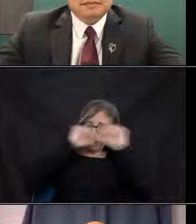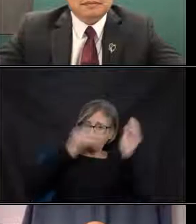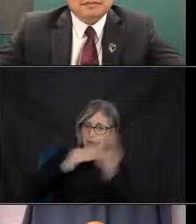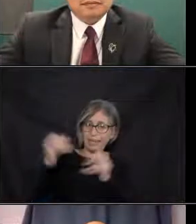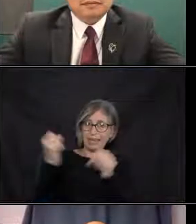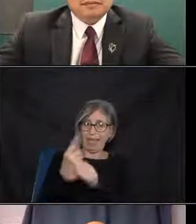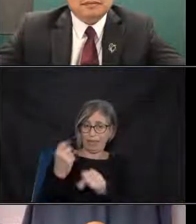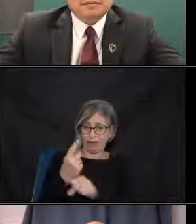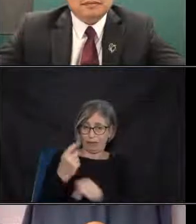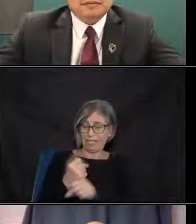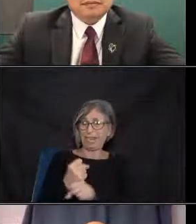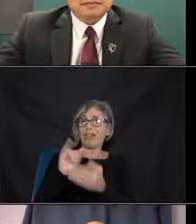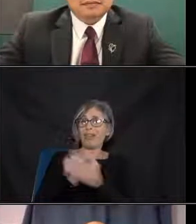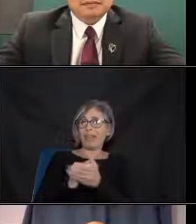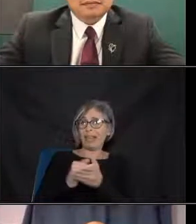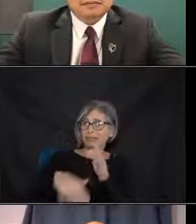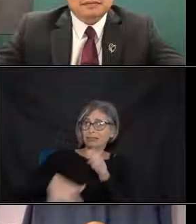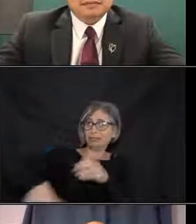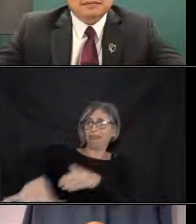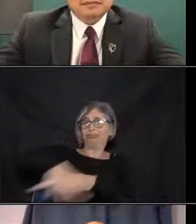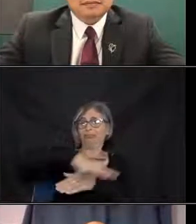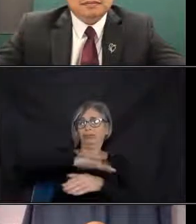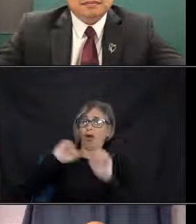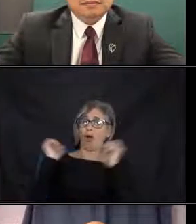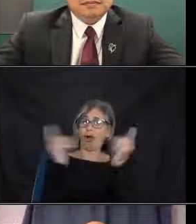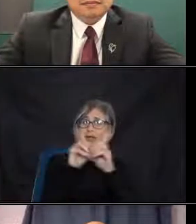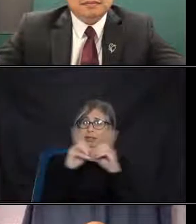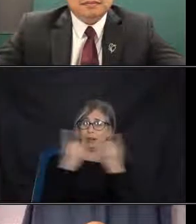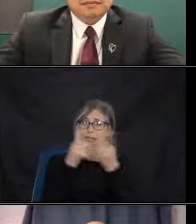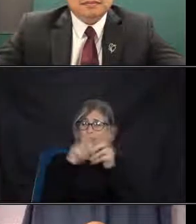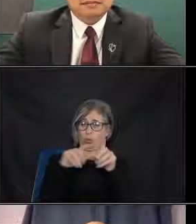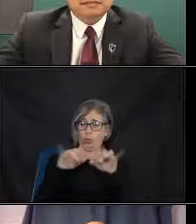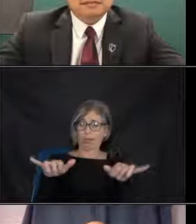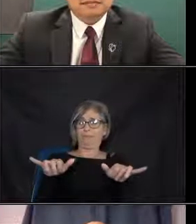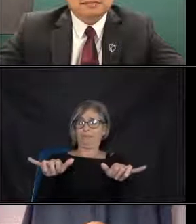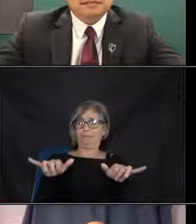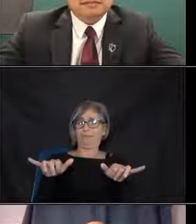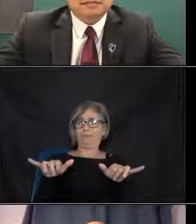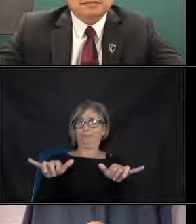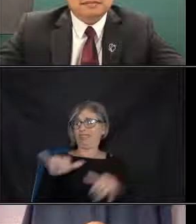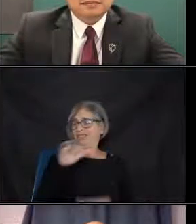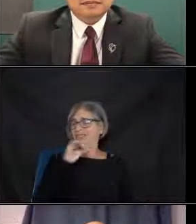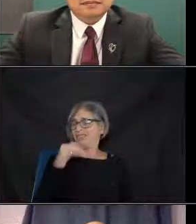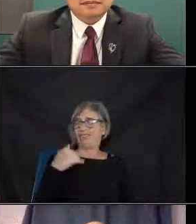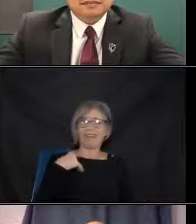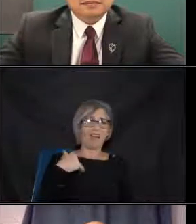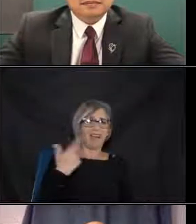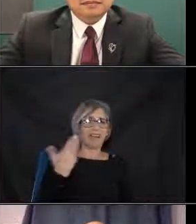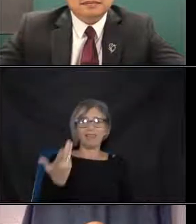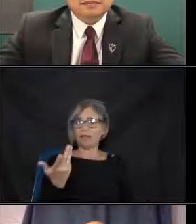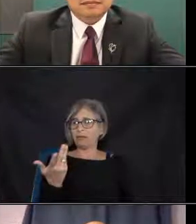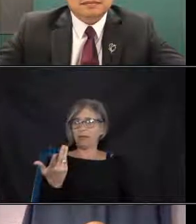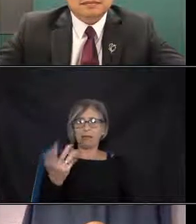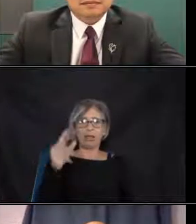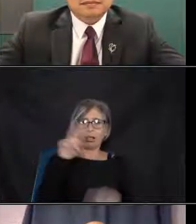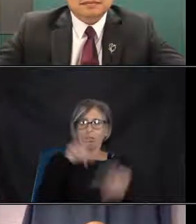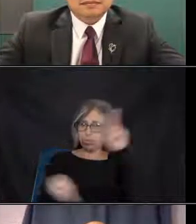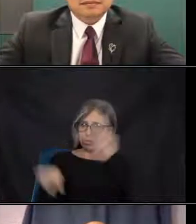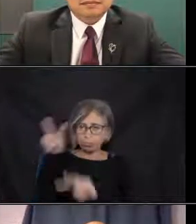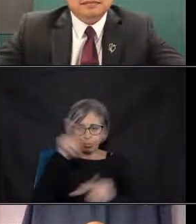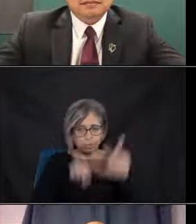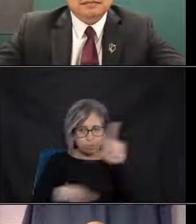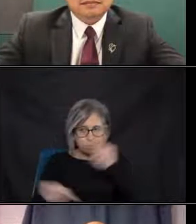that is an overview of all the departments all at once, where we don't necessarily have the time to look at every single